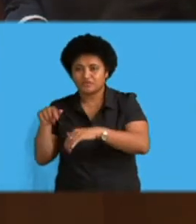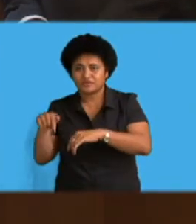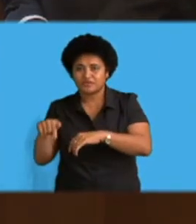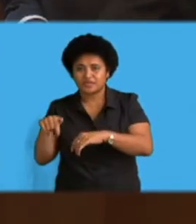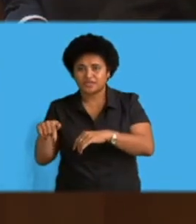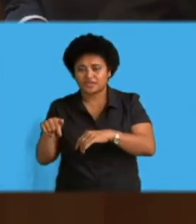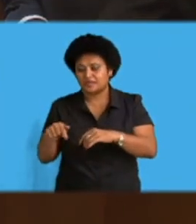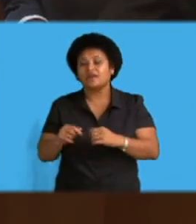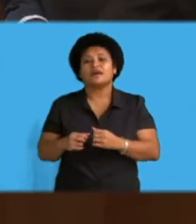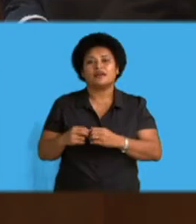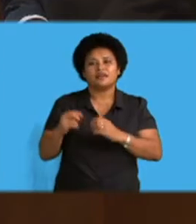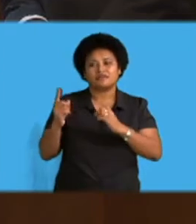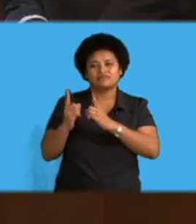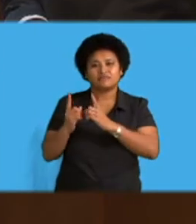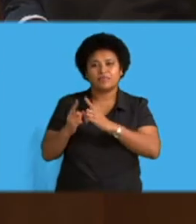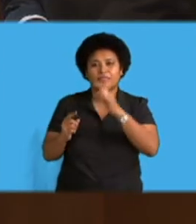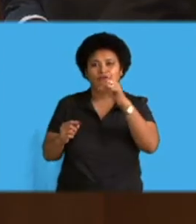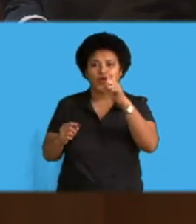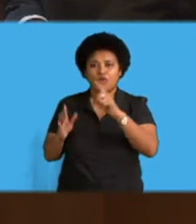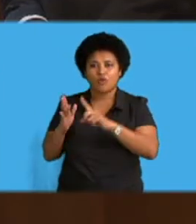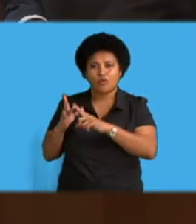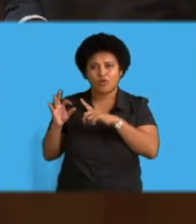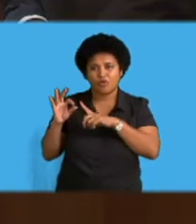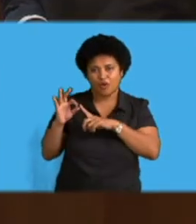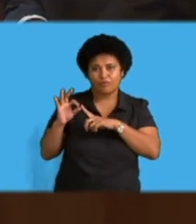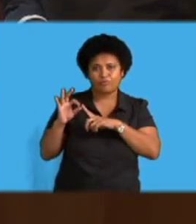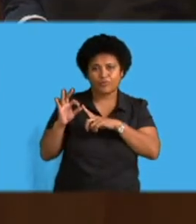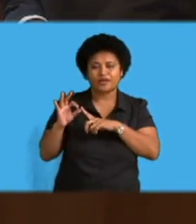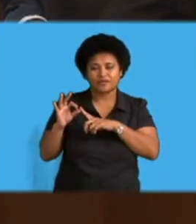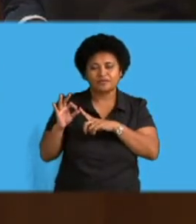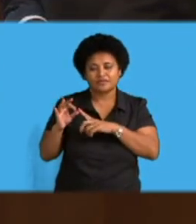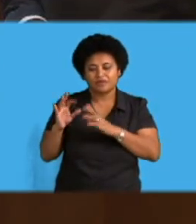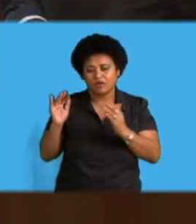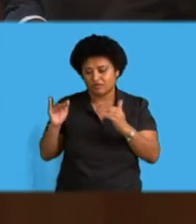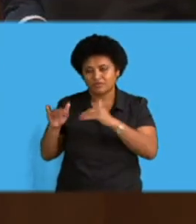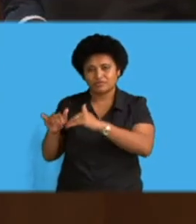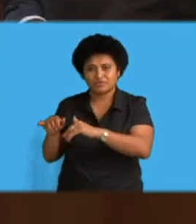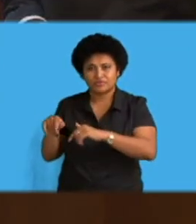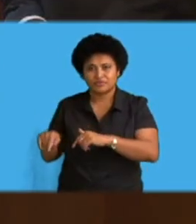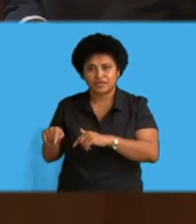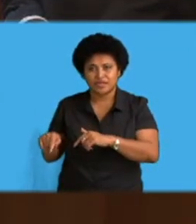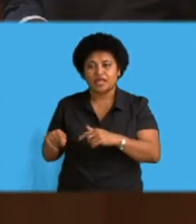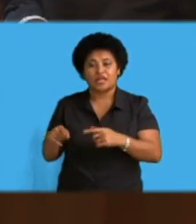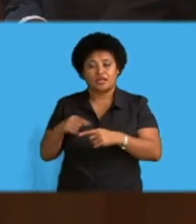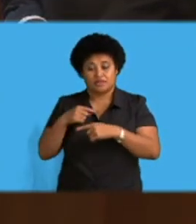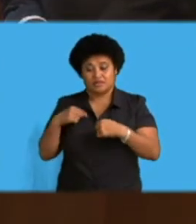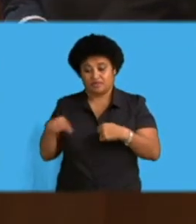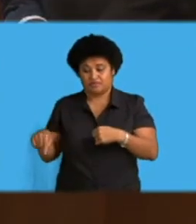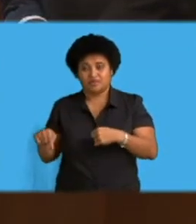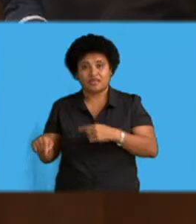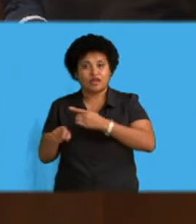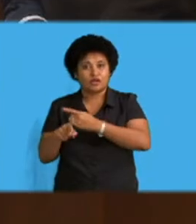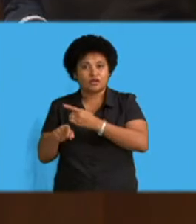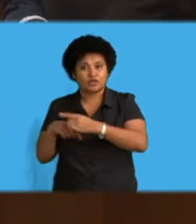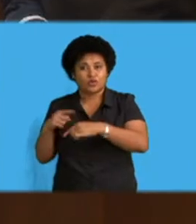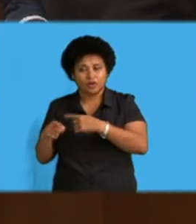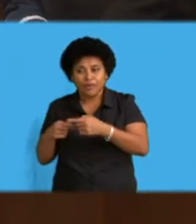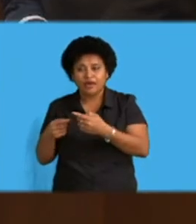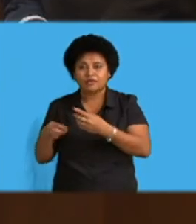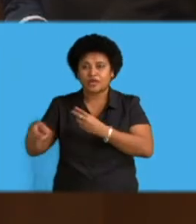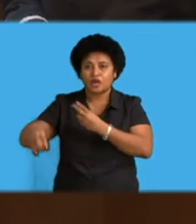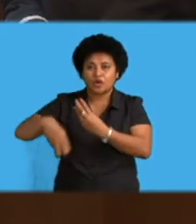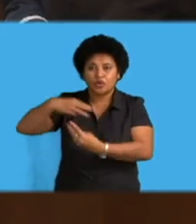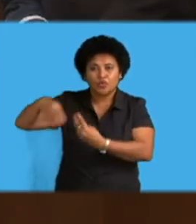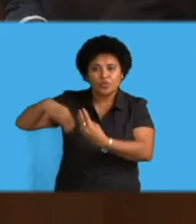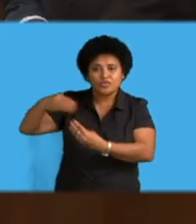of the PDMC, head of delegations and multilateral organisations. During this event, we highlighted the adverse effects of Tropical Cyclone Winston